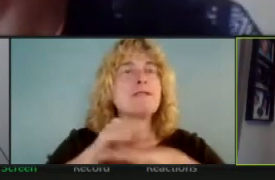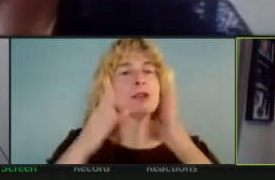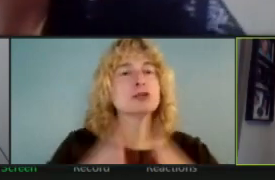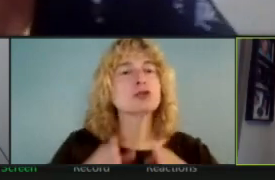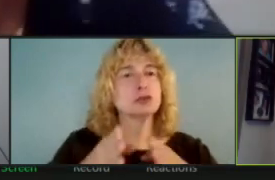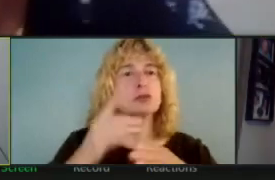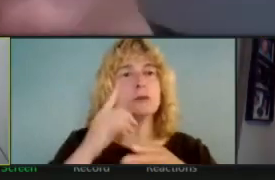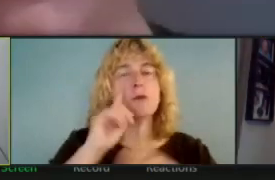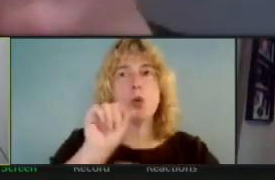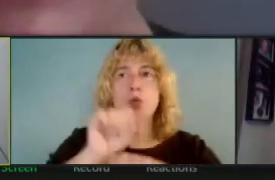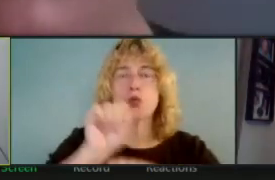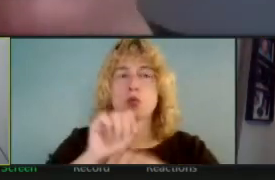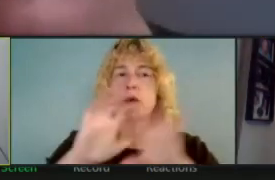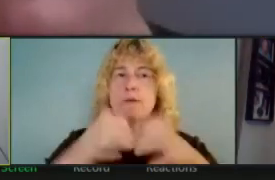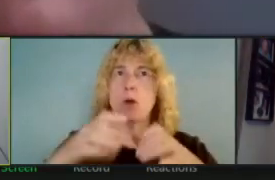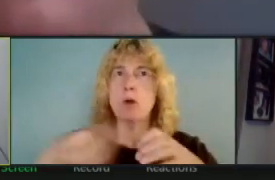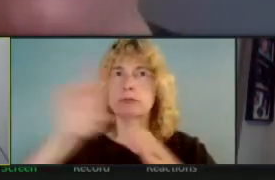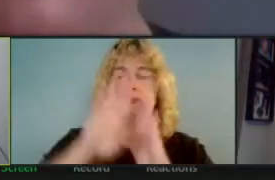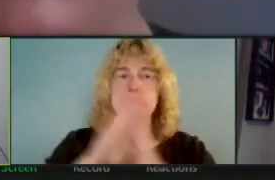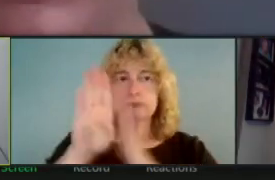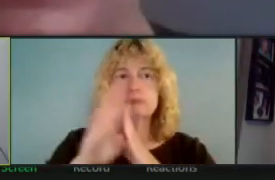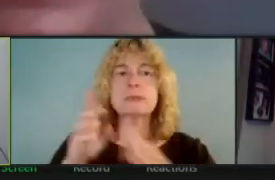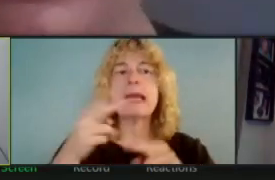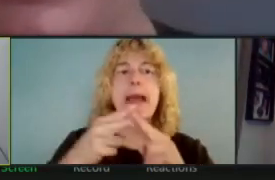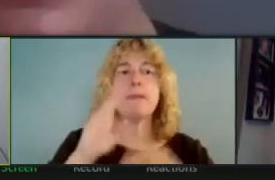welcome. Thanks for having me.